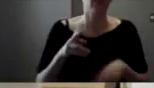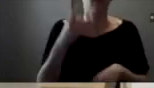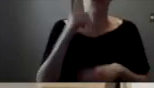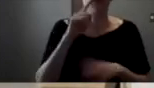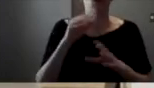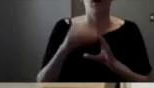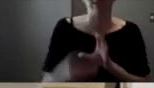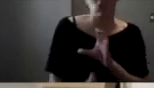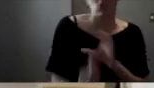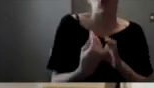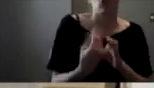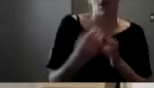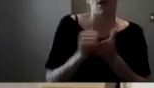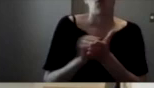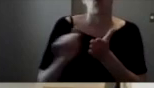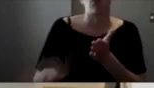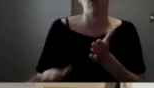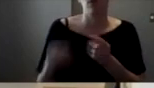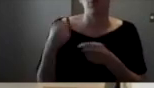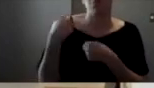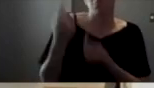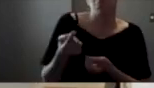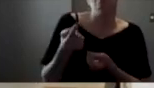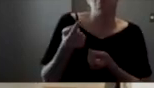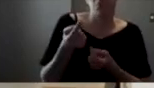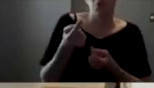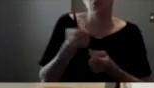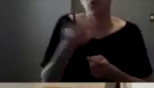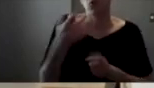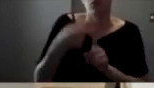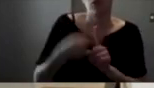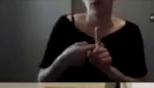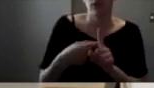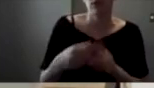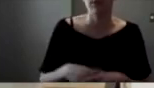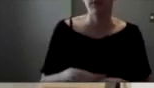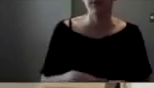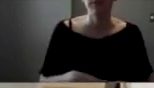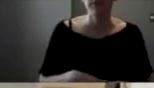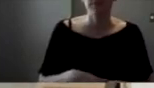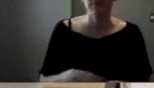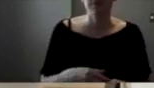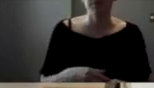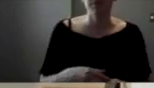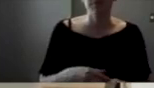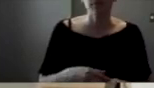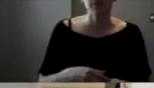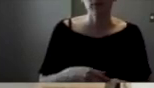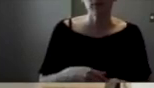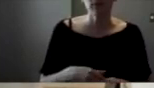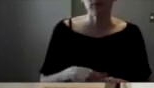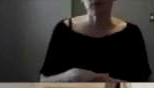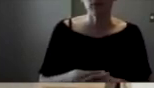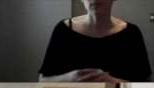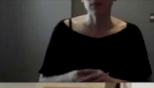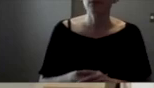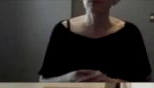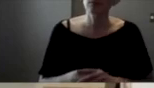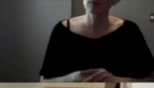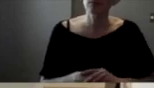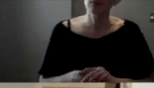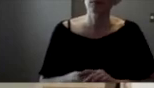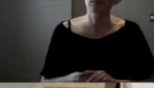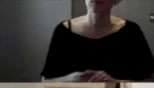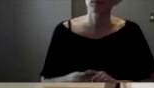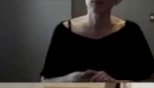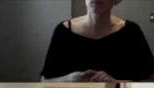months between May last year and April this year. And we've seen basically a lot, in terms of